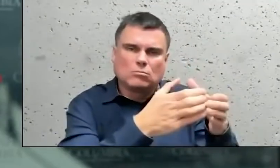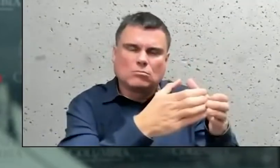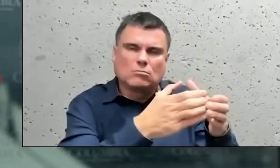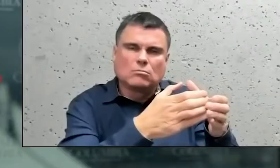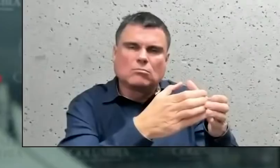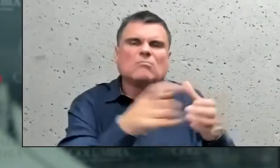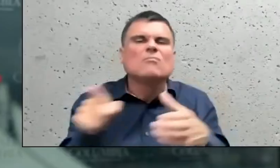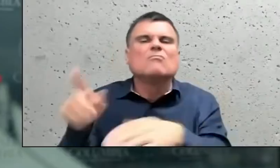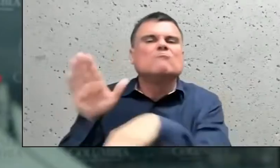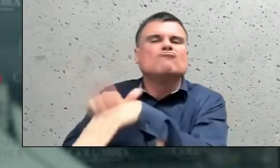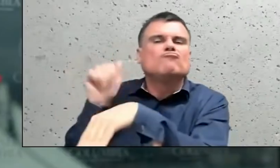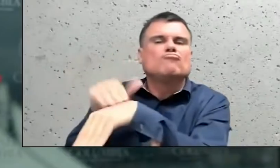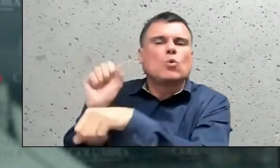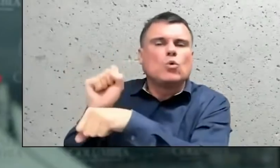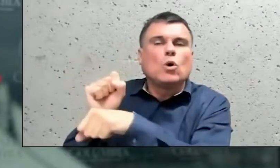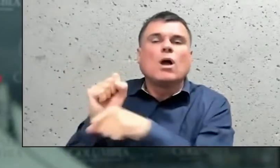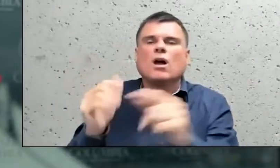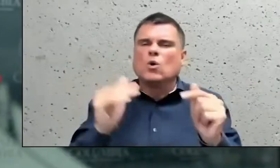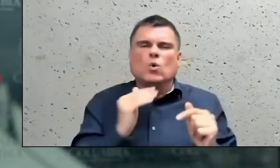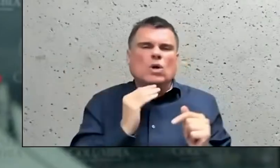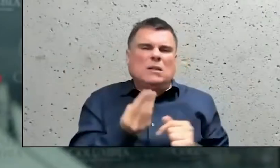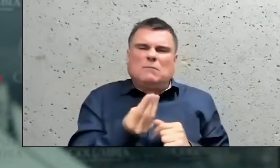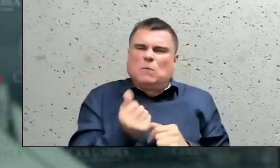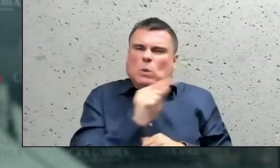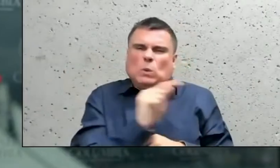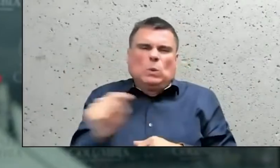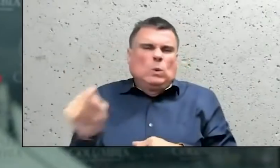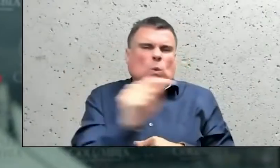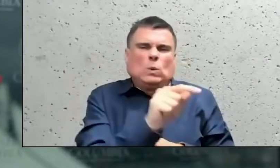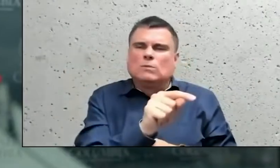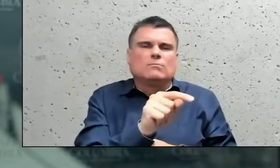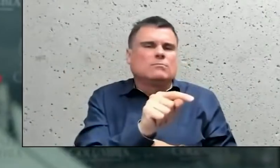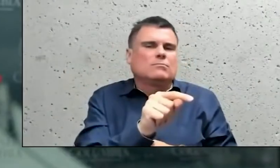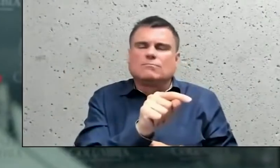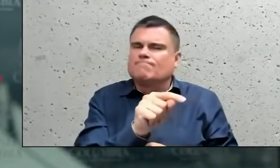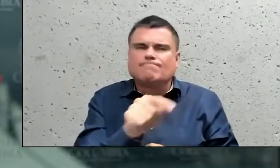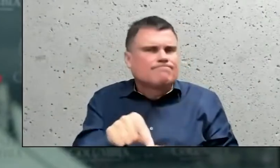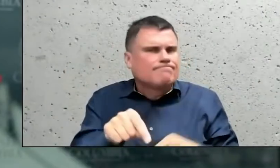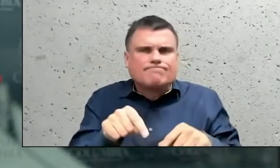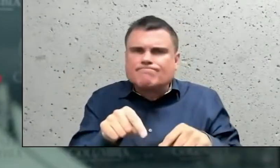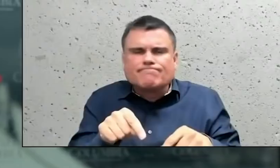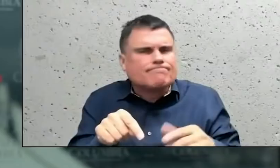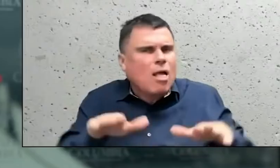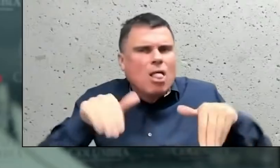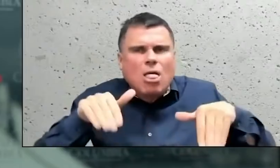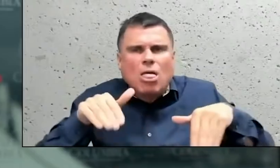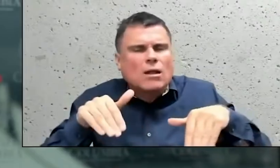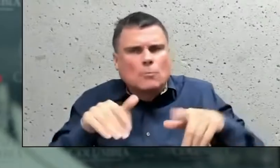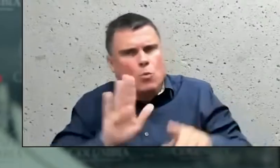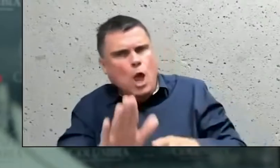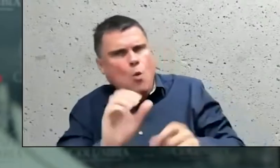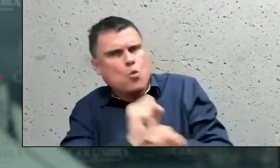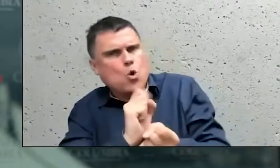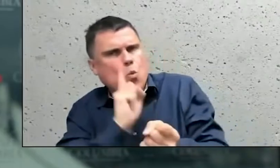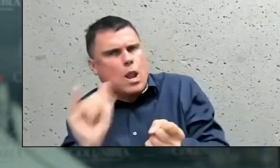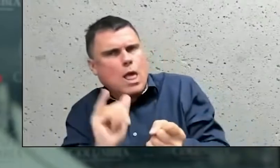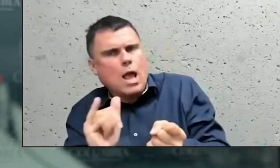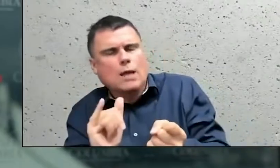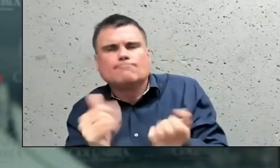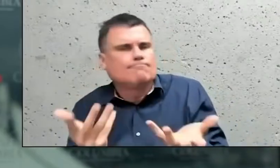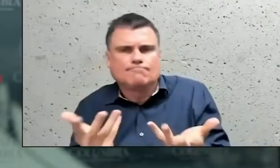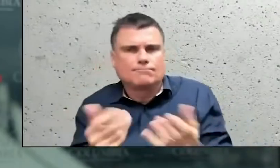impact of the healthcare mandates, vaccine mandates or proof of vaccination